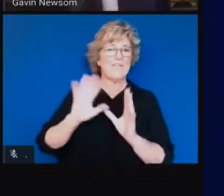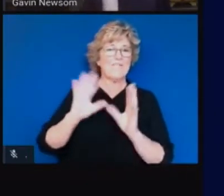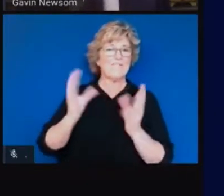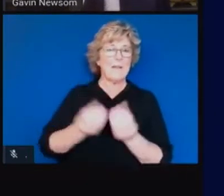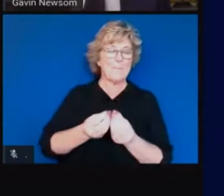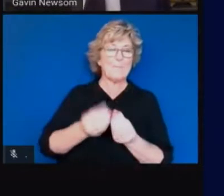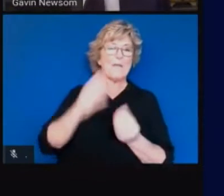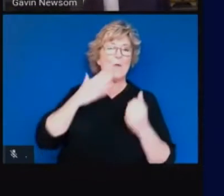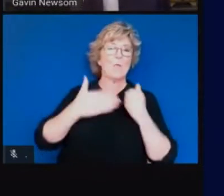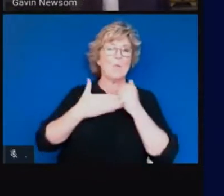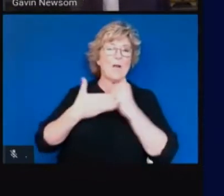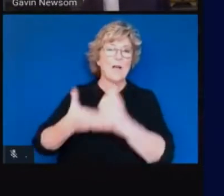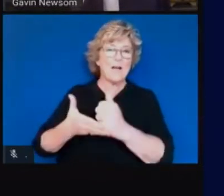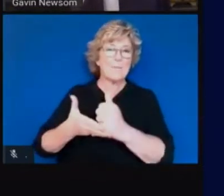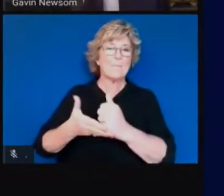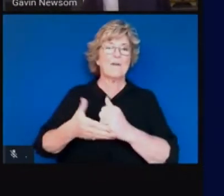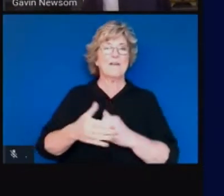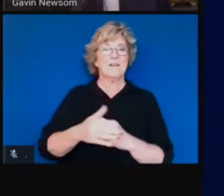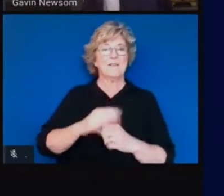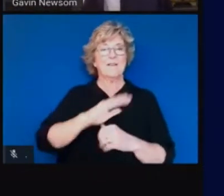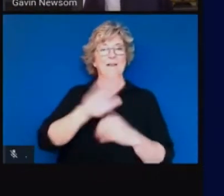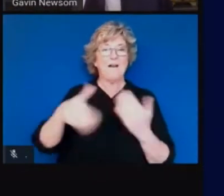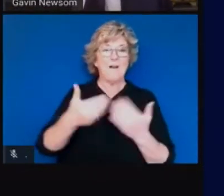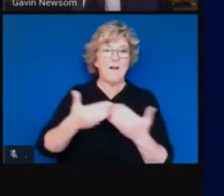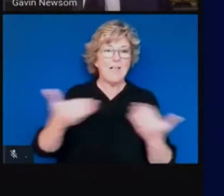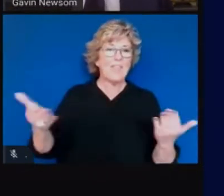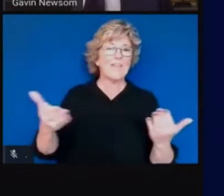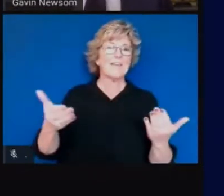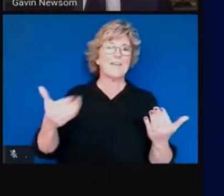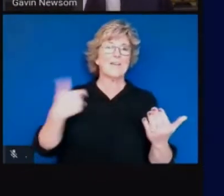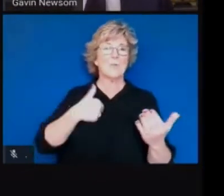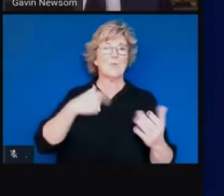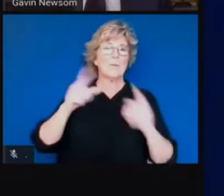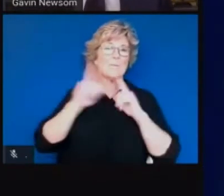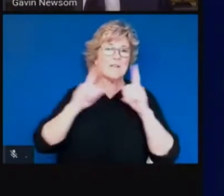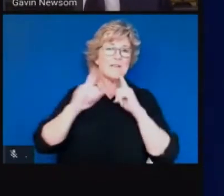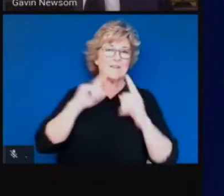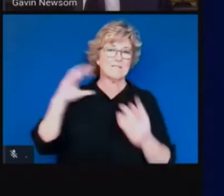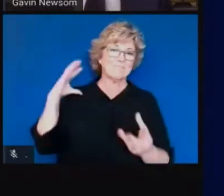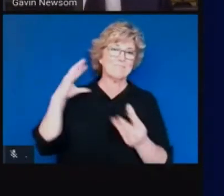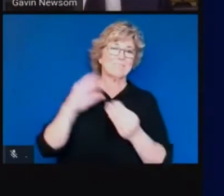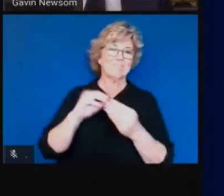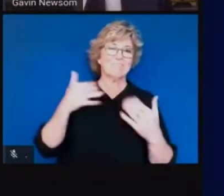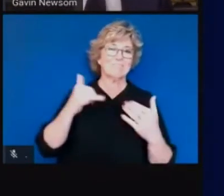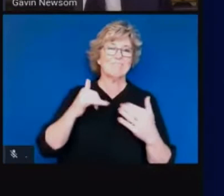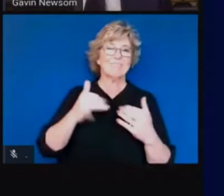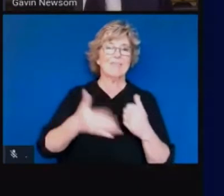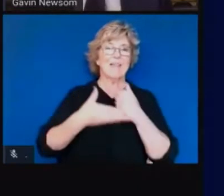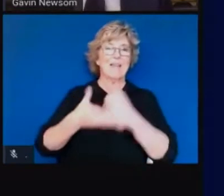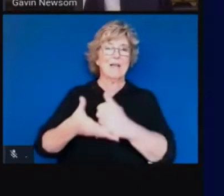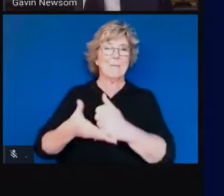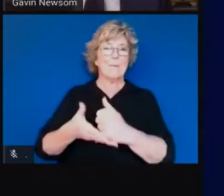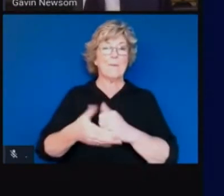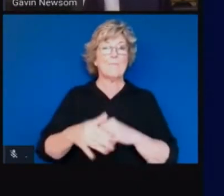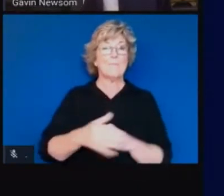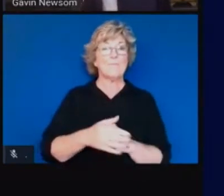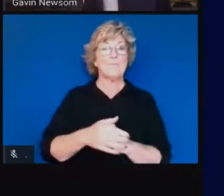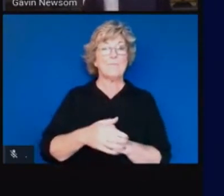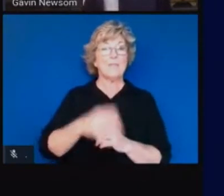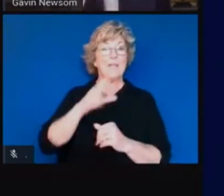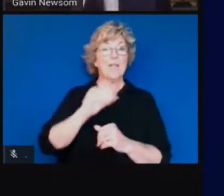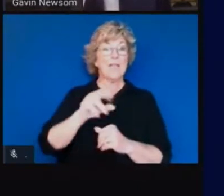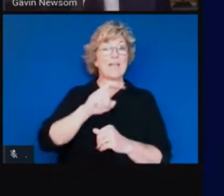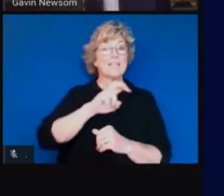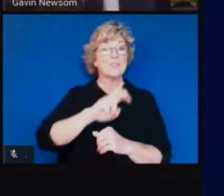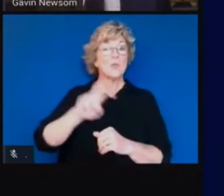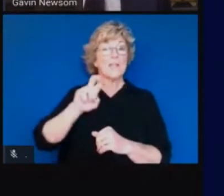help with all the distance learning, all of the things on telework, everything we've been talking about. Very encouraging. Transportation sector, $2 billion potential